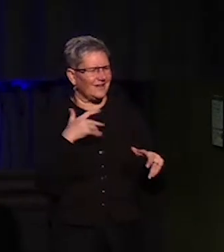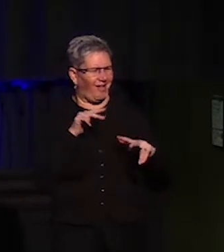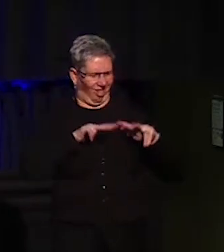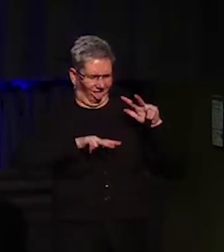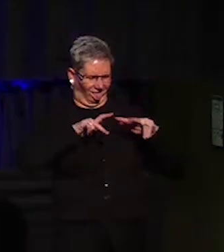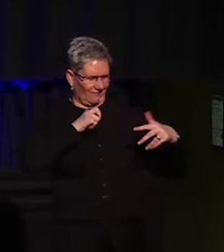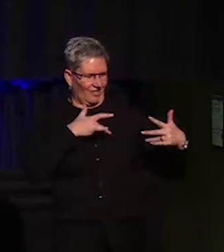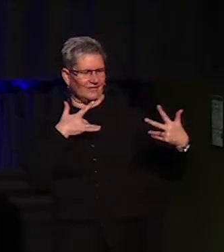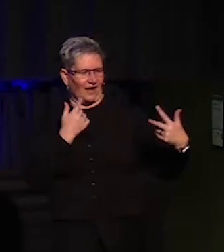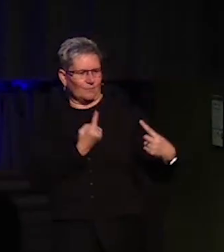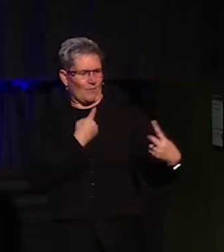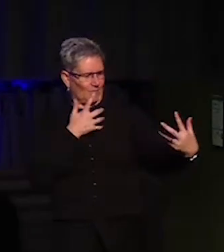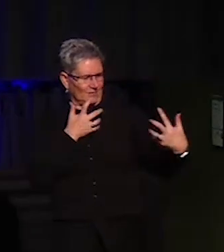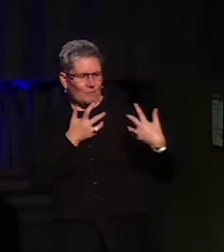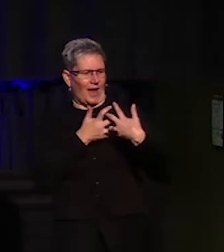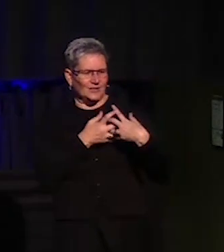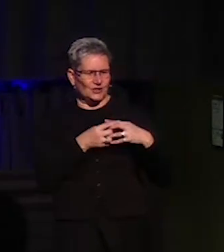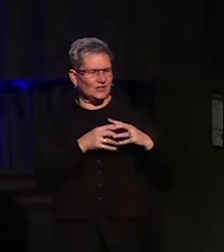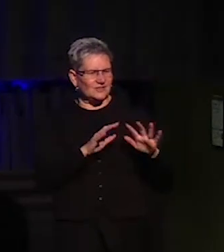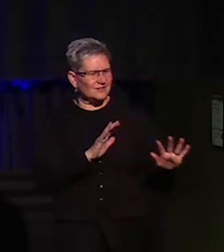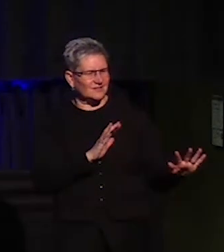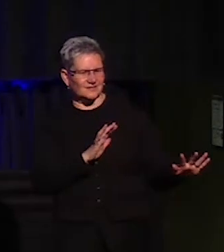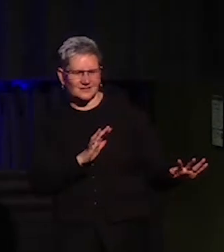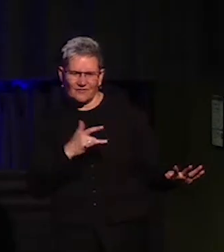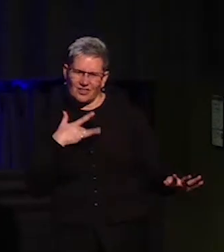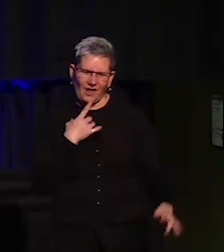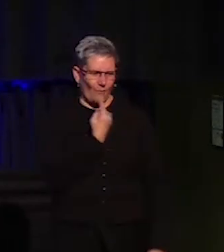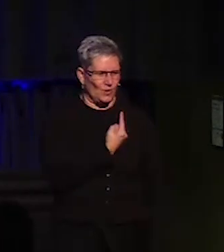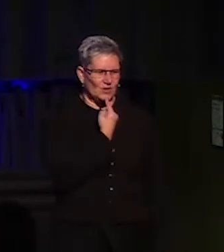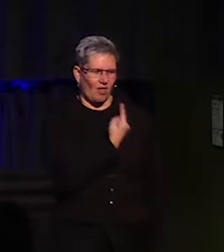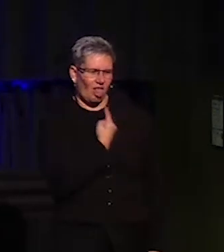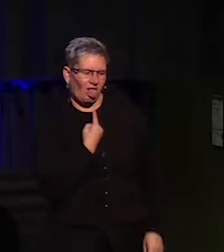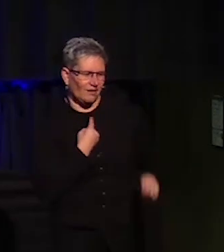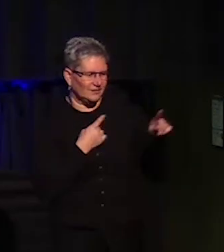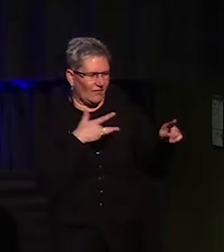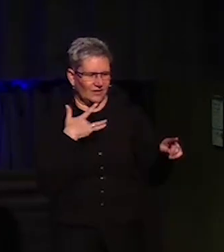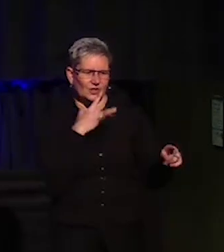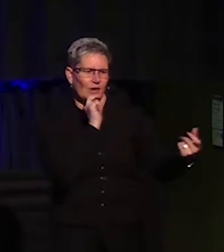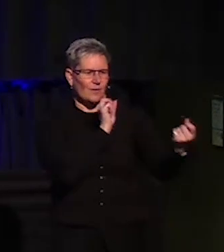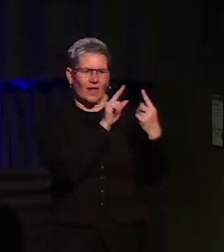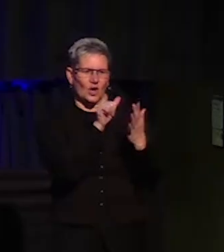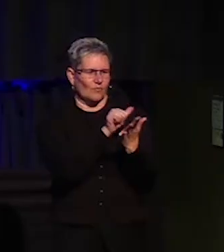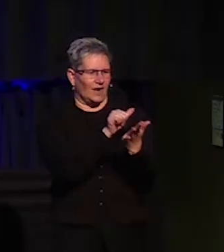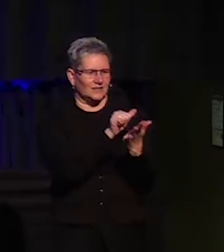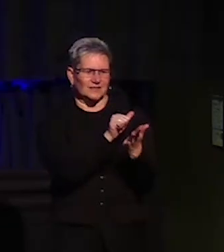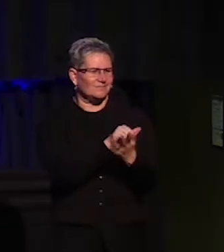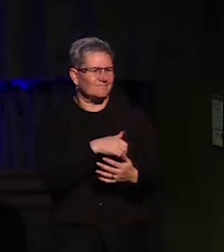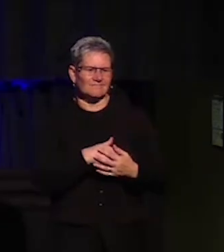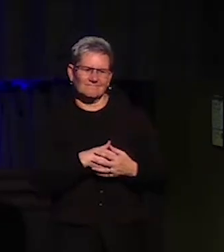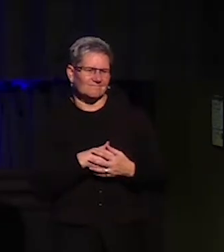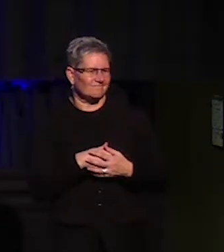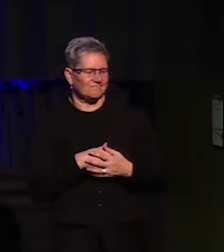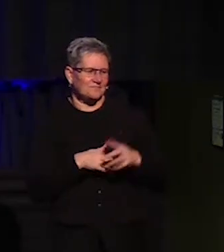for me, and now I don't really want to concentrate or engage in any of your emails because you haven't quite got it right. So you